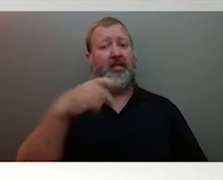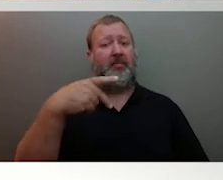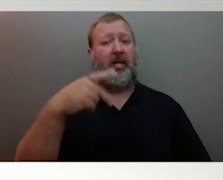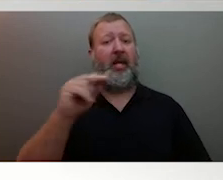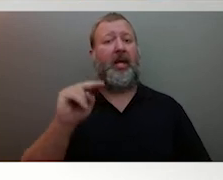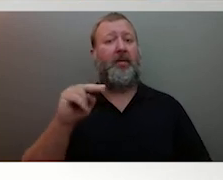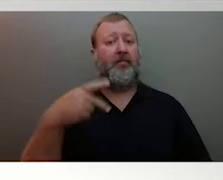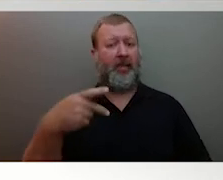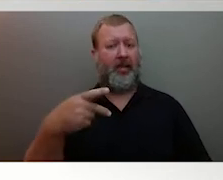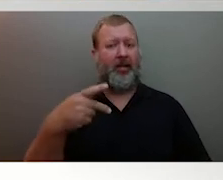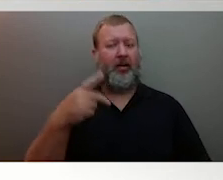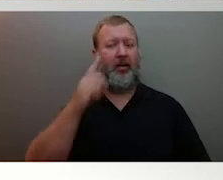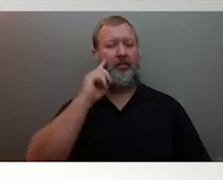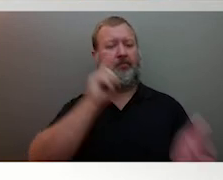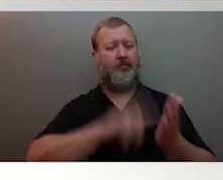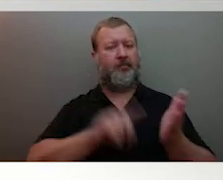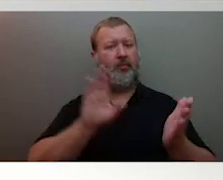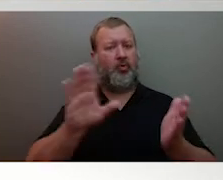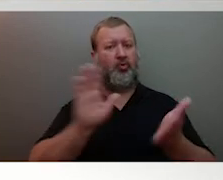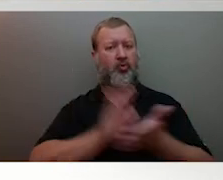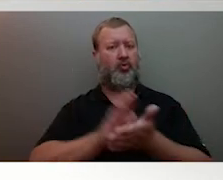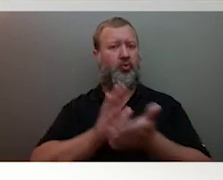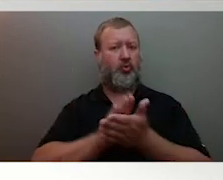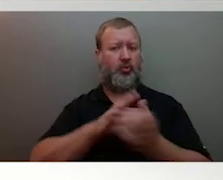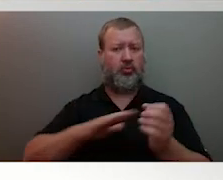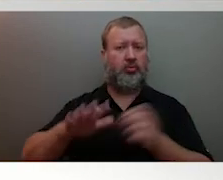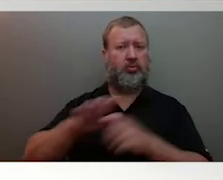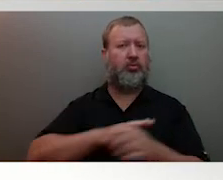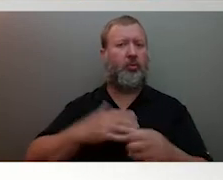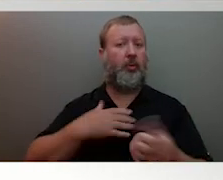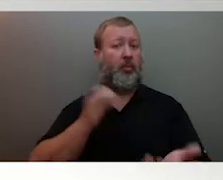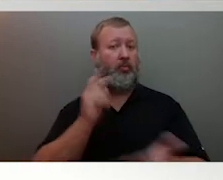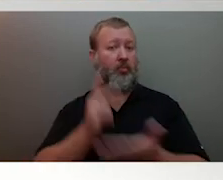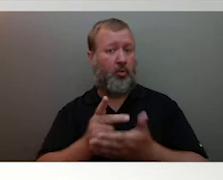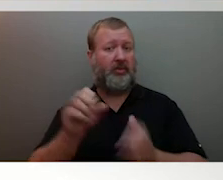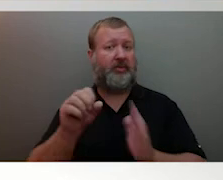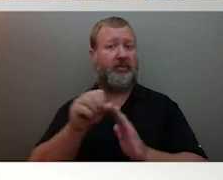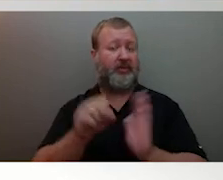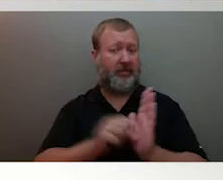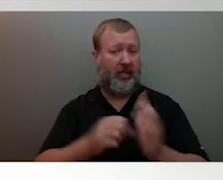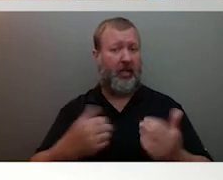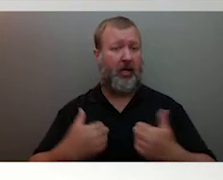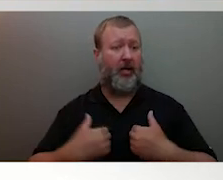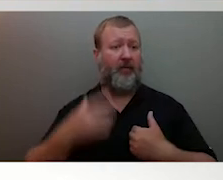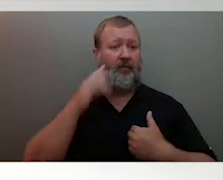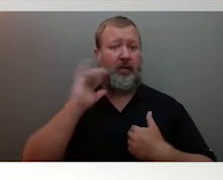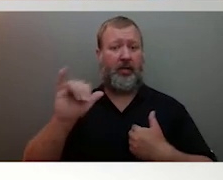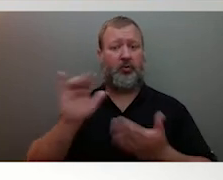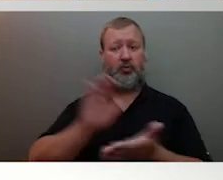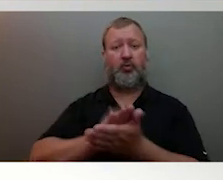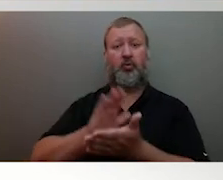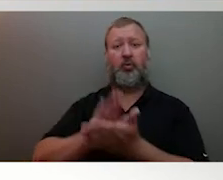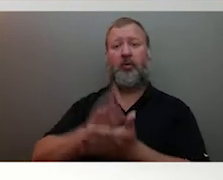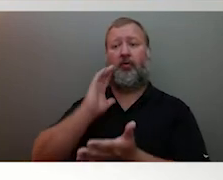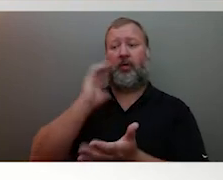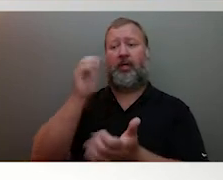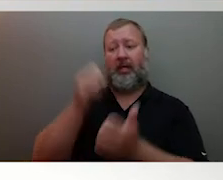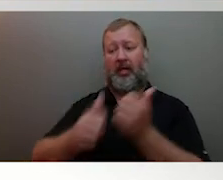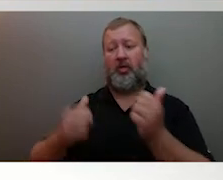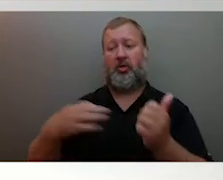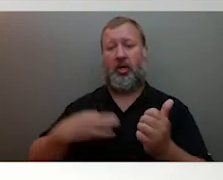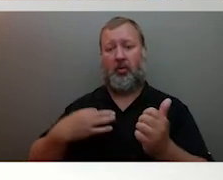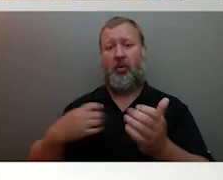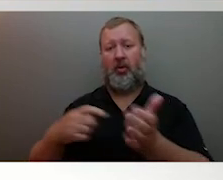can look at districts, what we have approved at the state level for districts to do for each